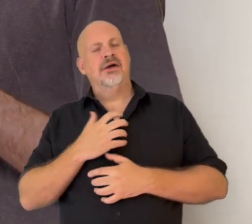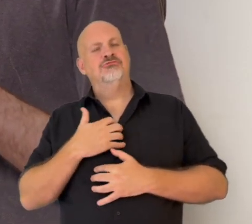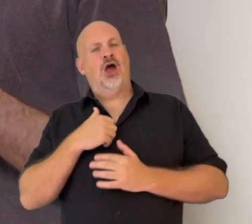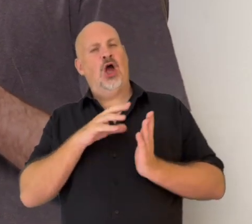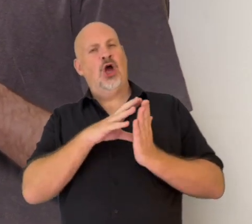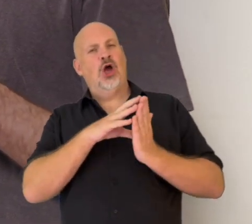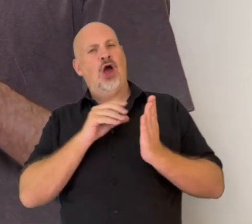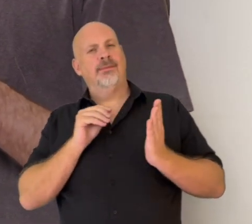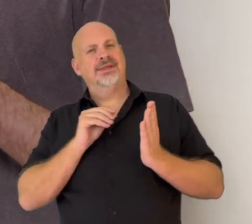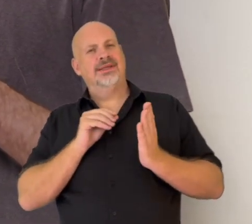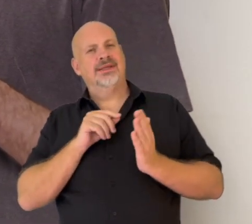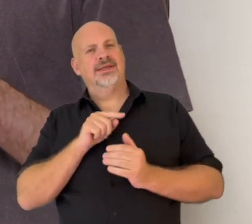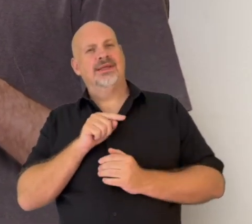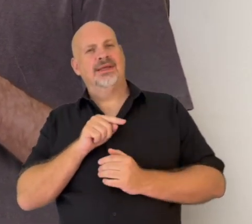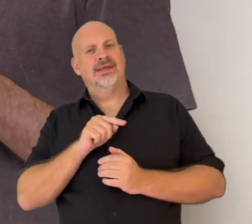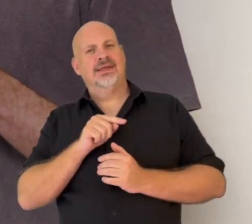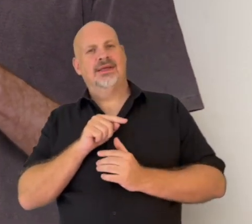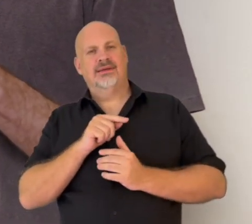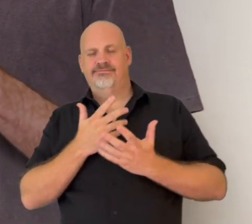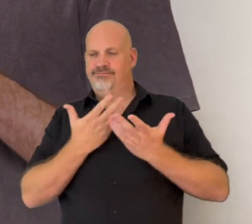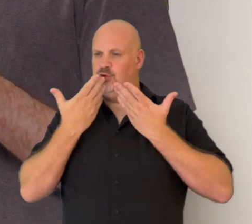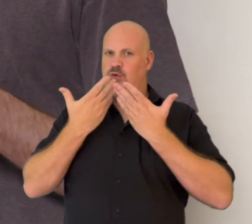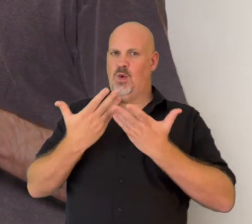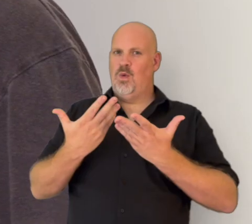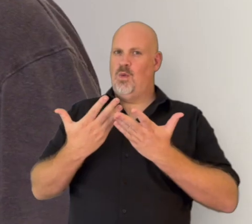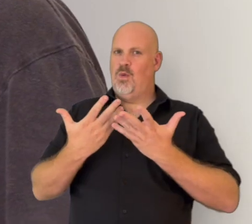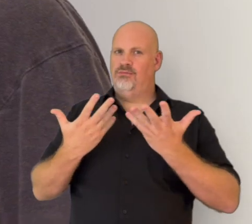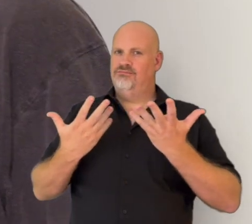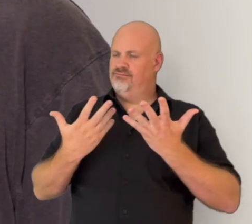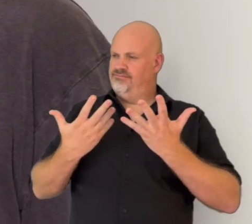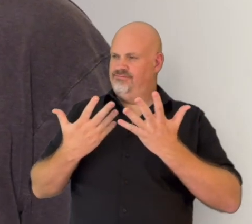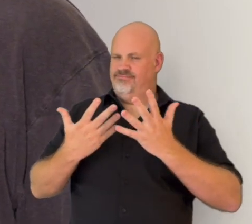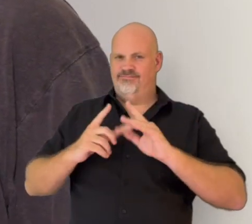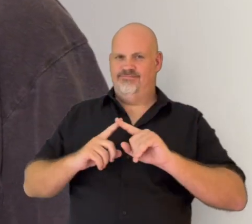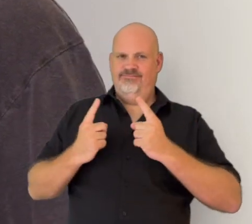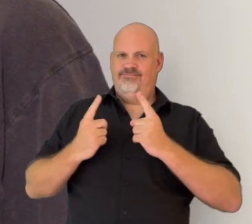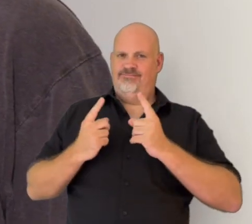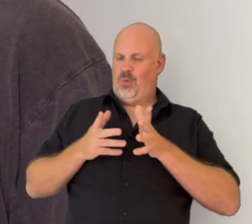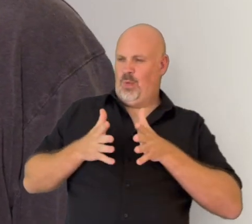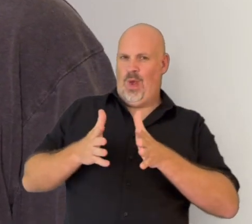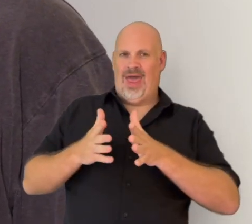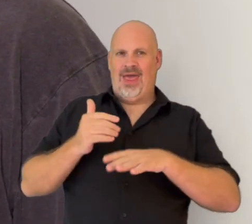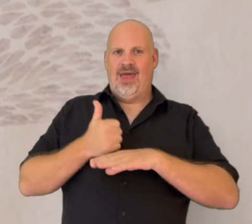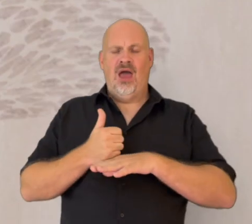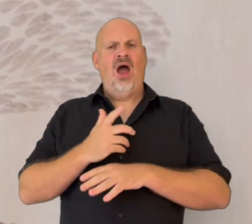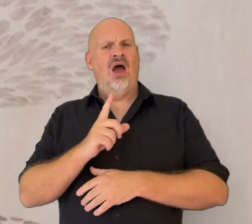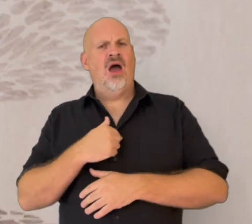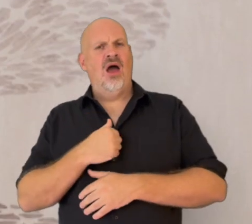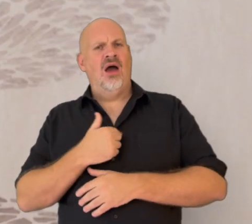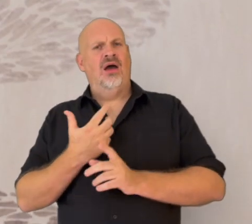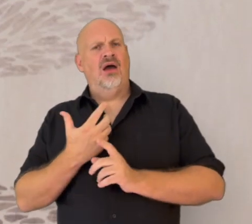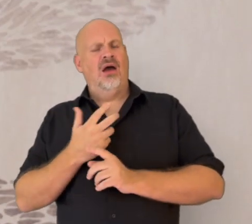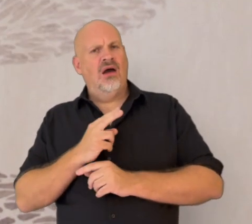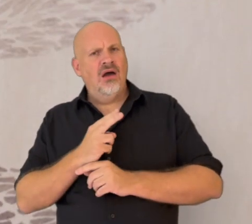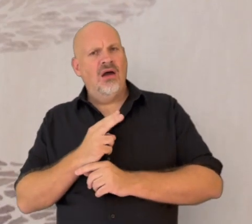form and represent it in the most sort of rudimentary ways. And then what I gradually found was that I was able